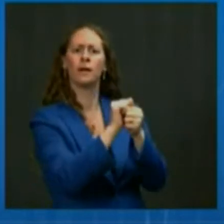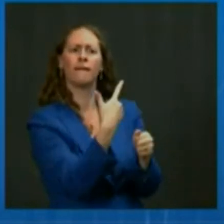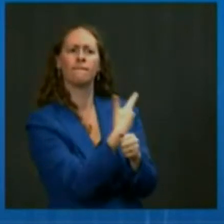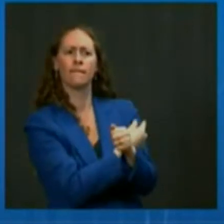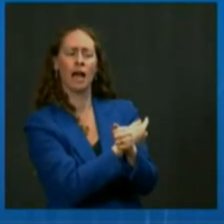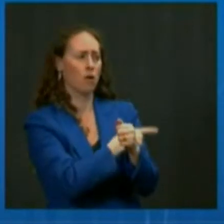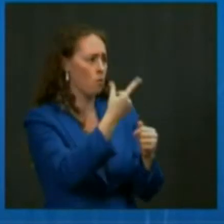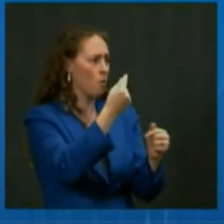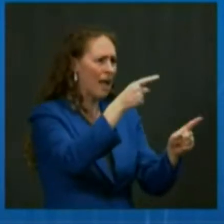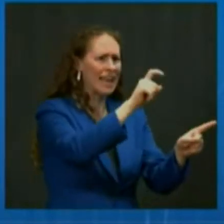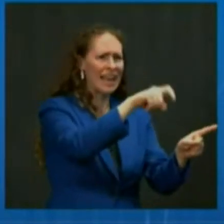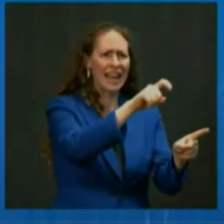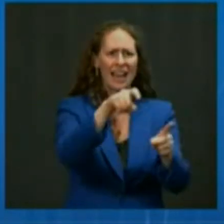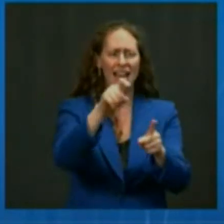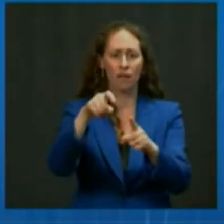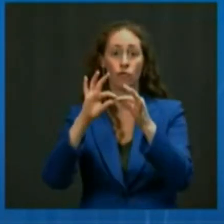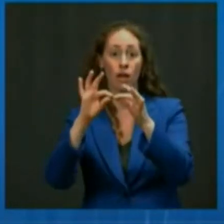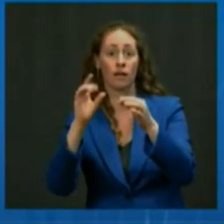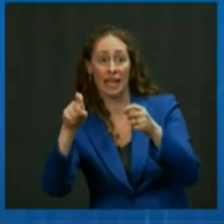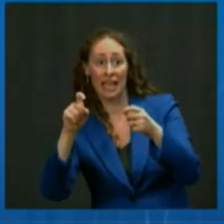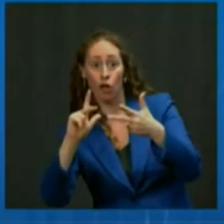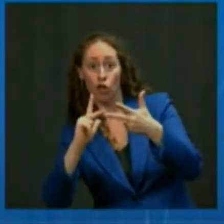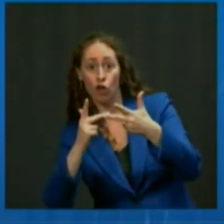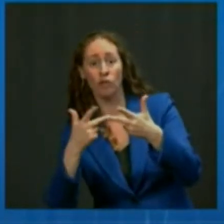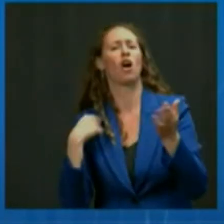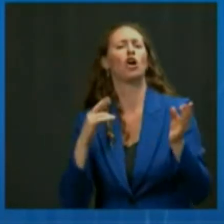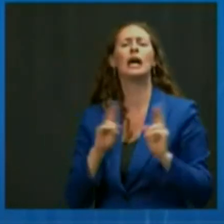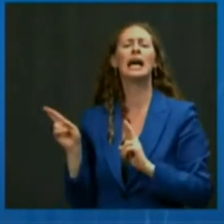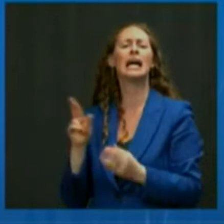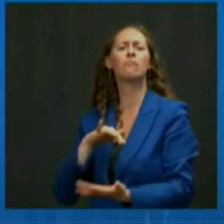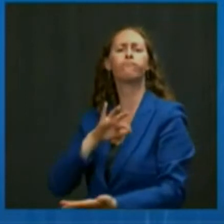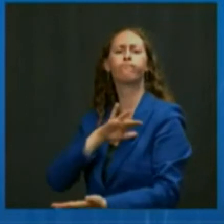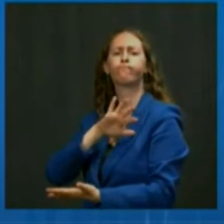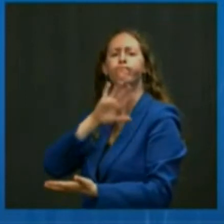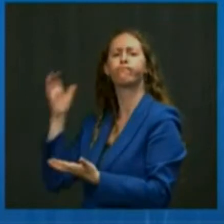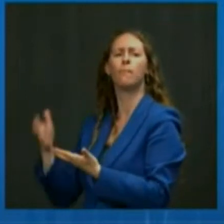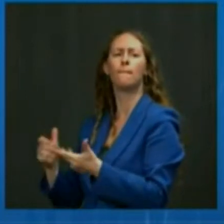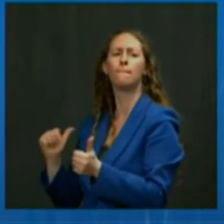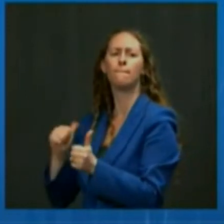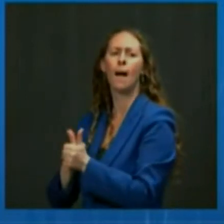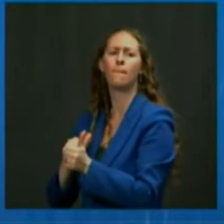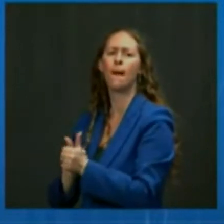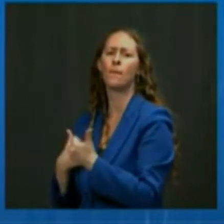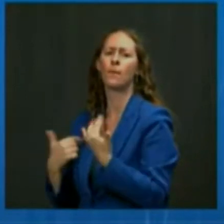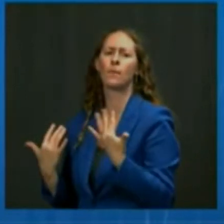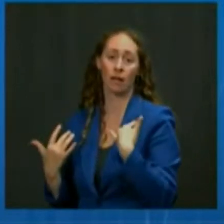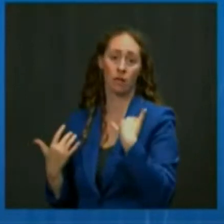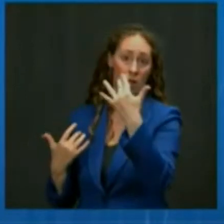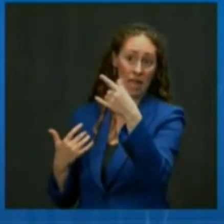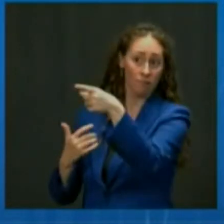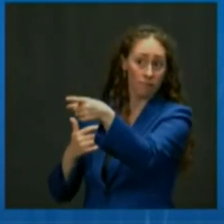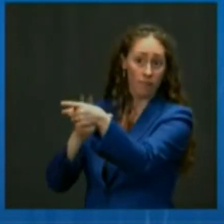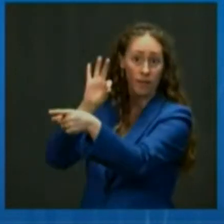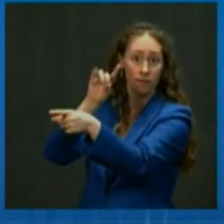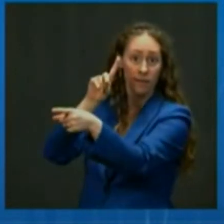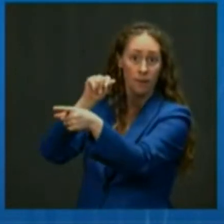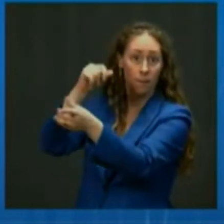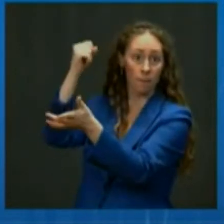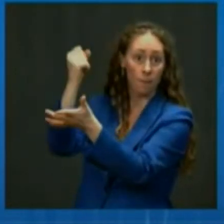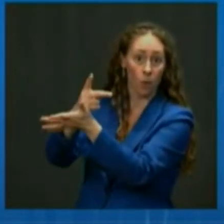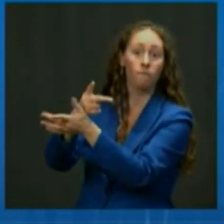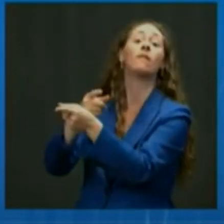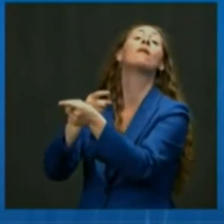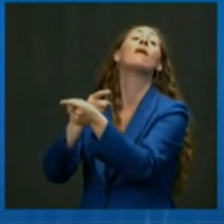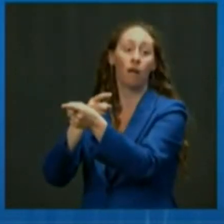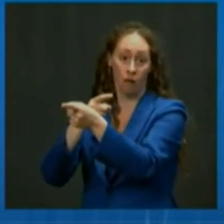shot. Pending FDA and ACIP approvals, boosters will be available starting the week of September